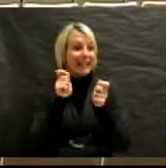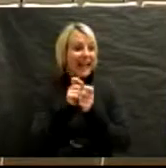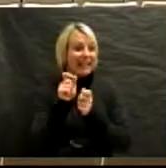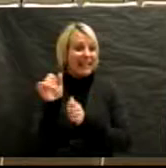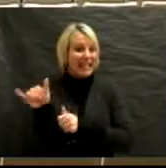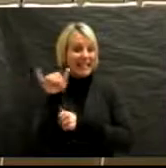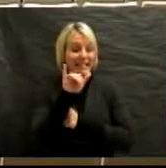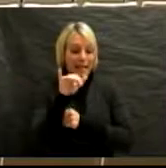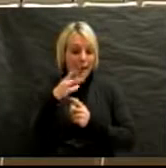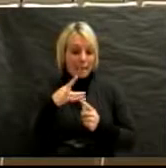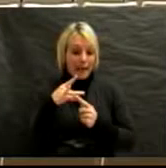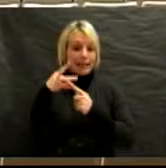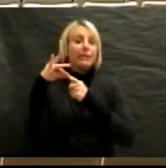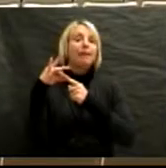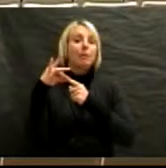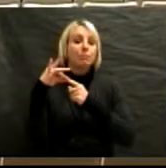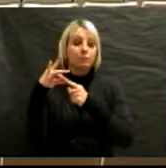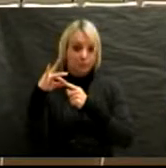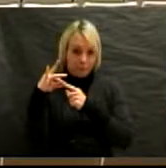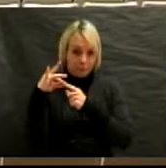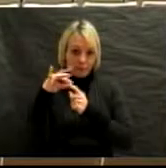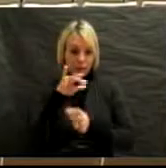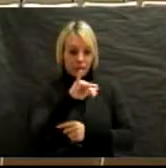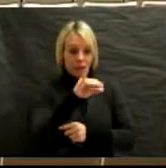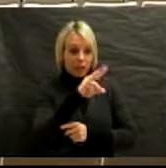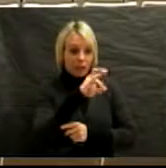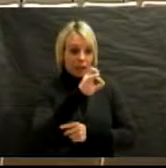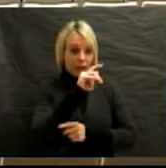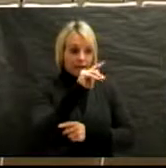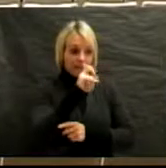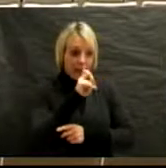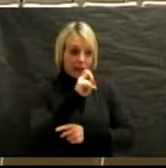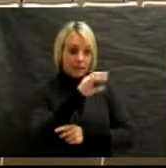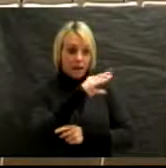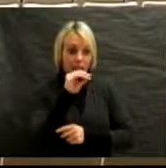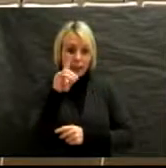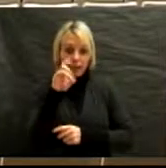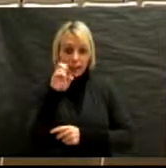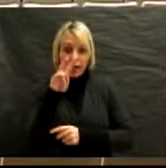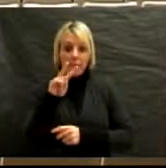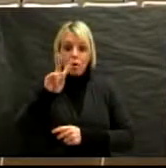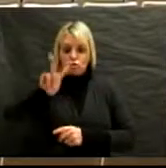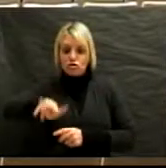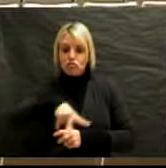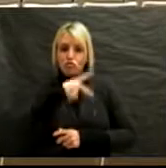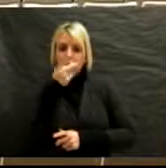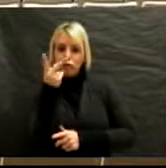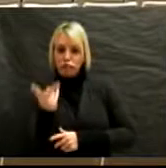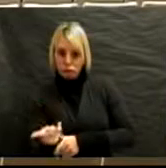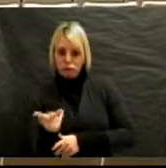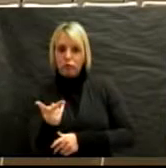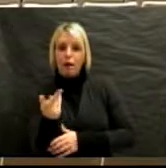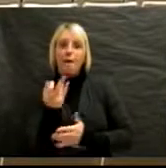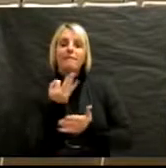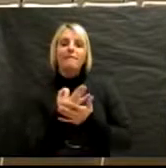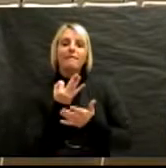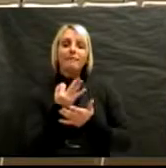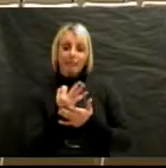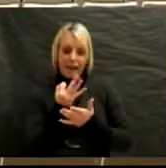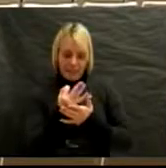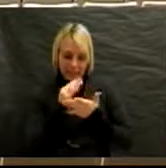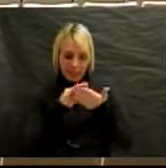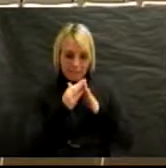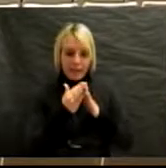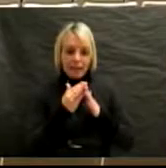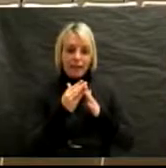of Yvette and Deb switching their roles on Finance Committee and Policy